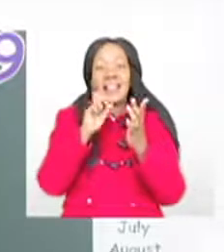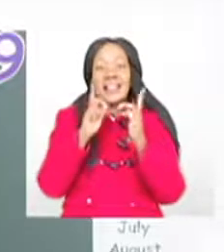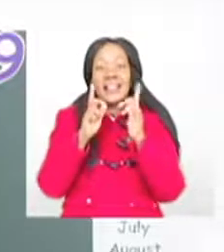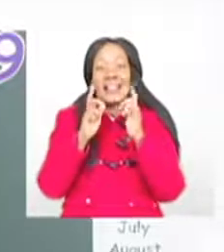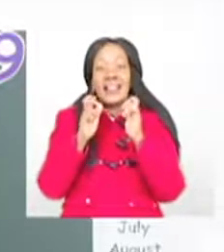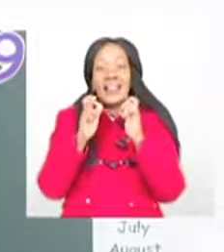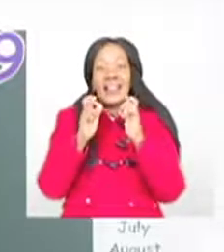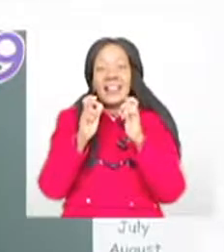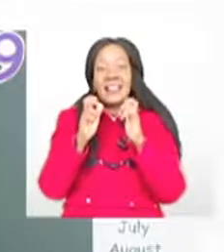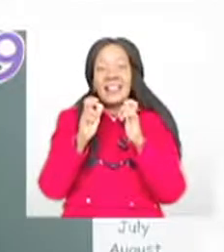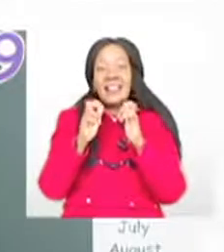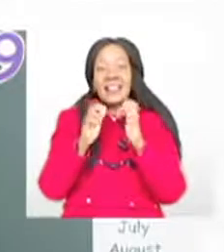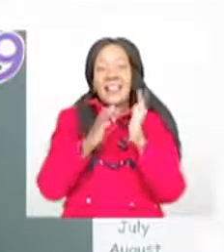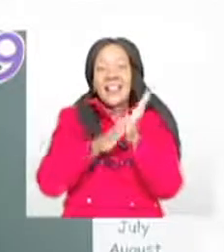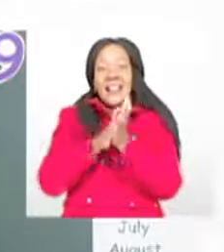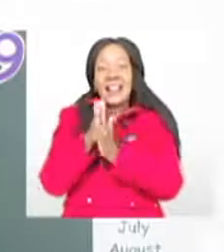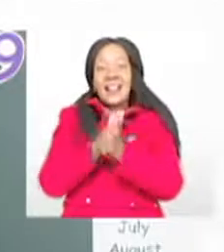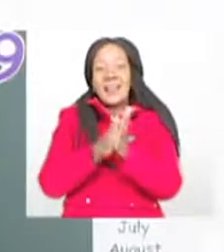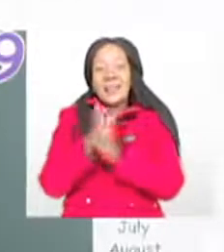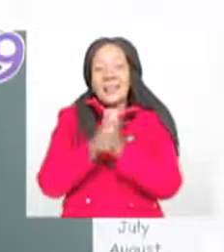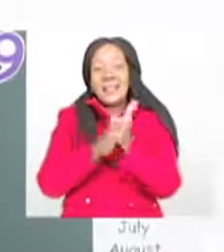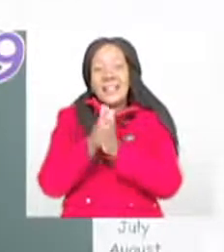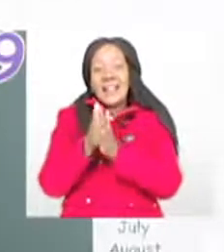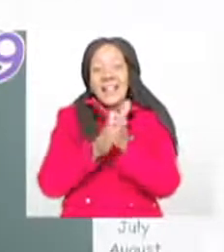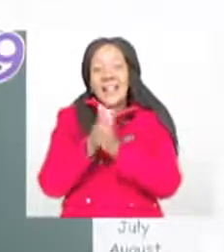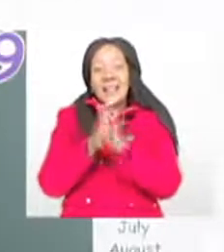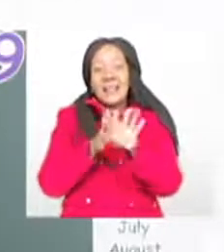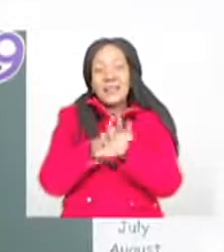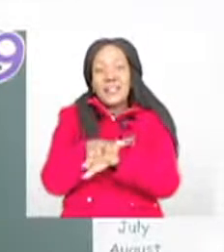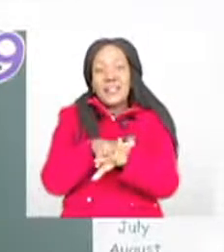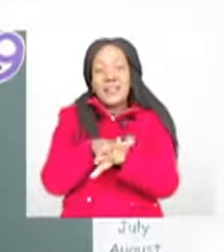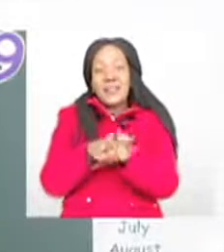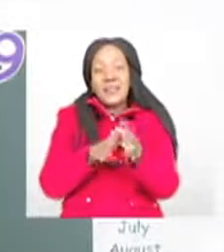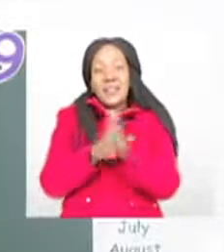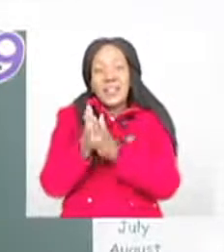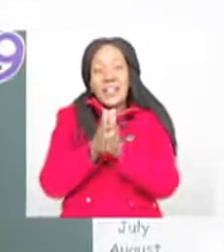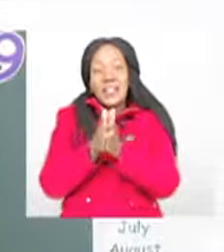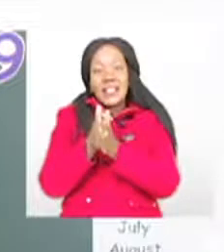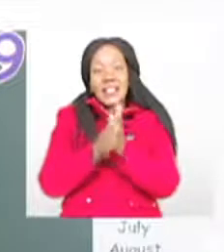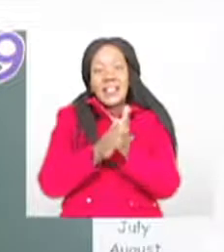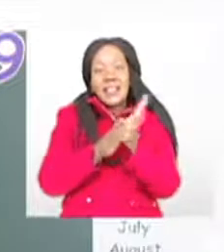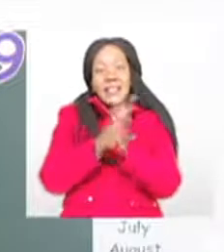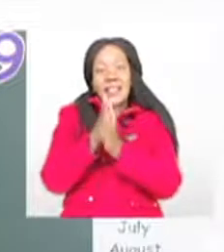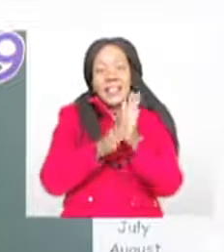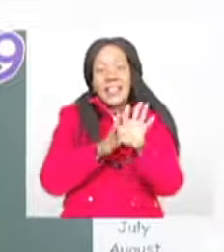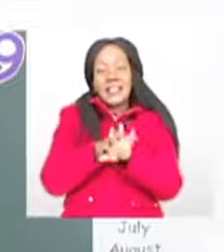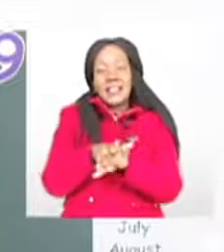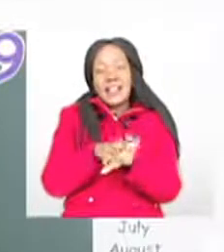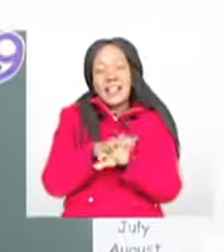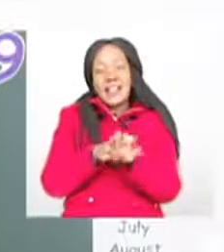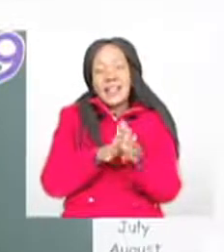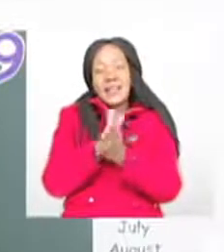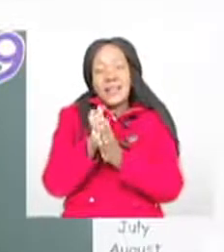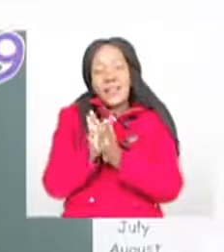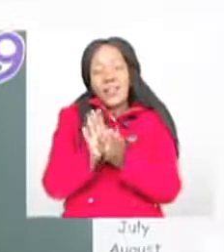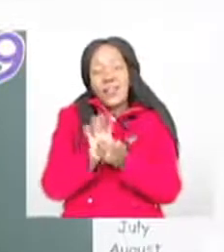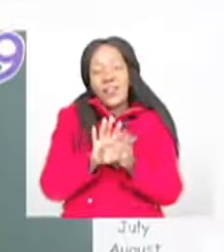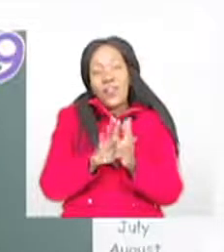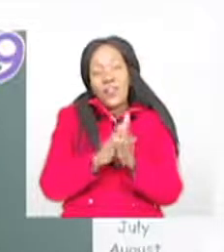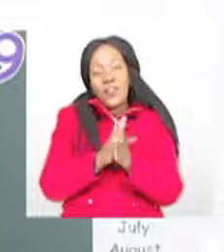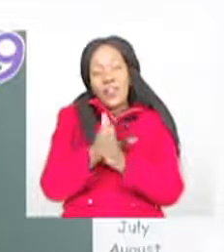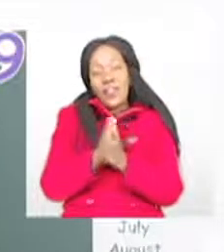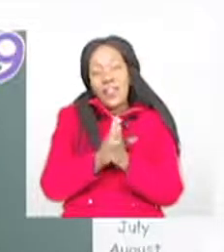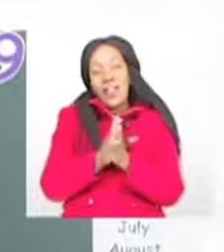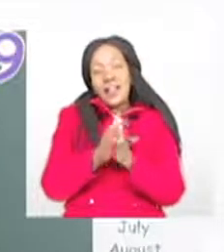sanitized. Rub, rub, rub your hands back, inside and